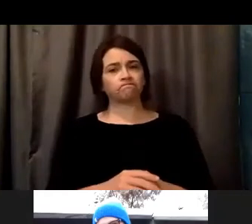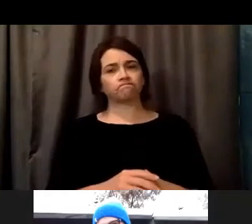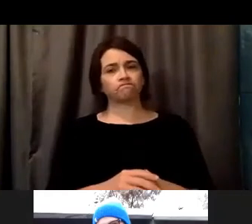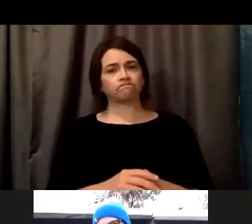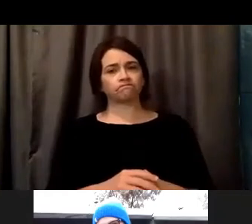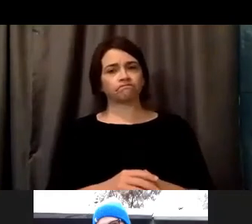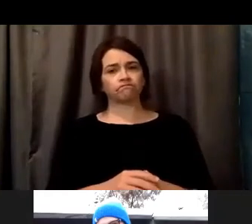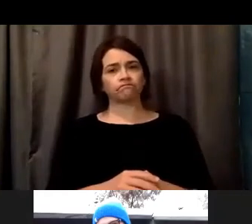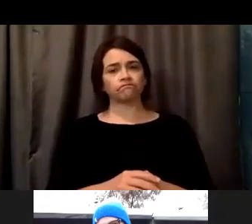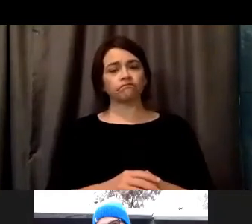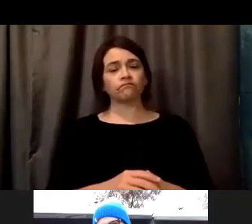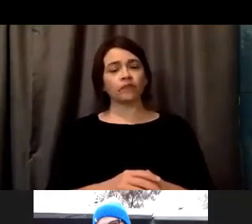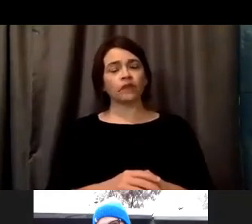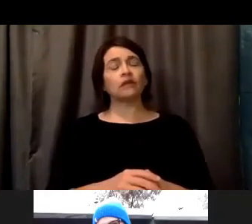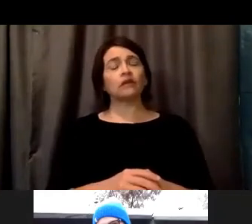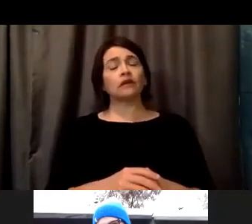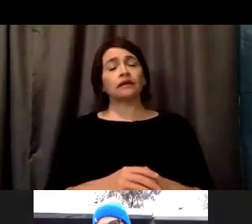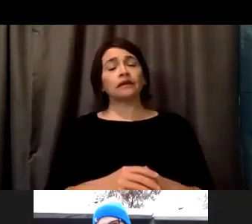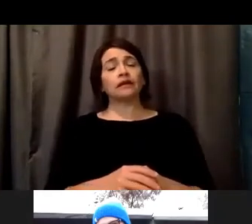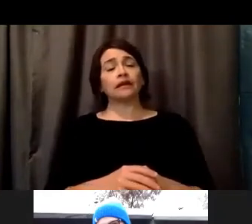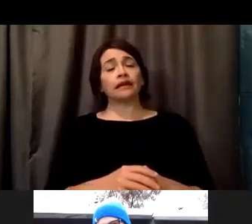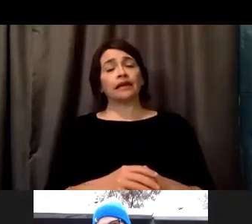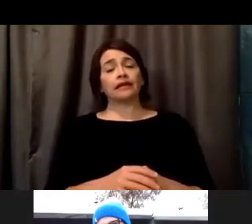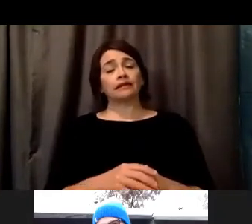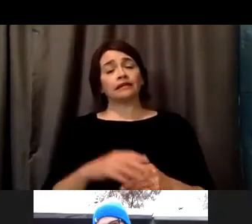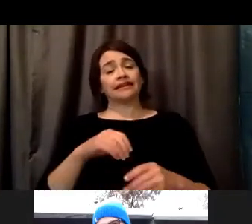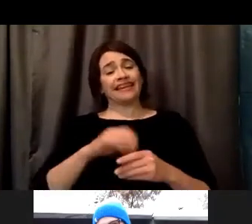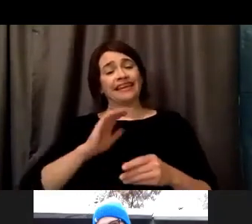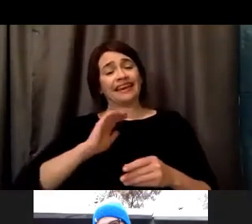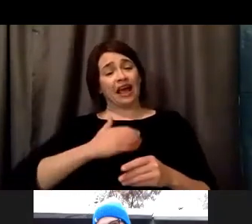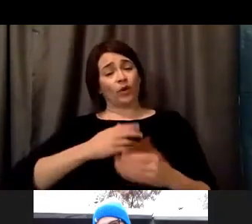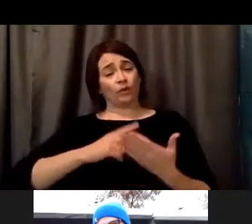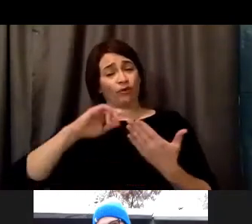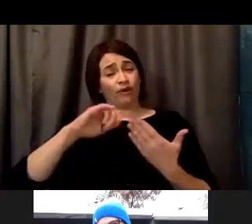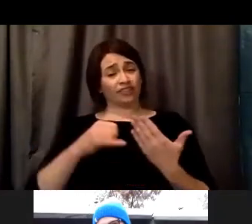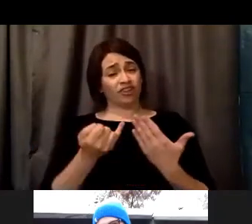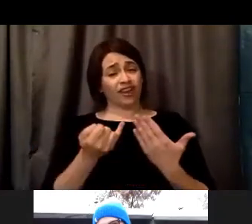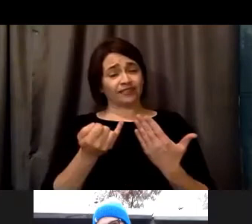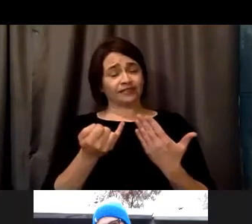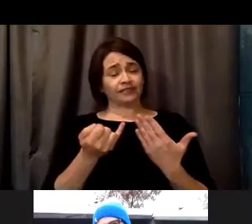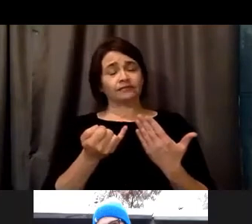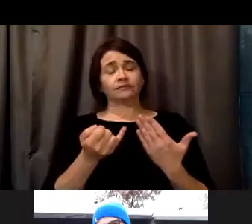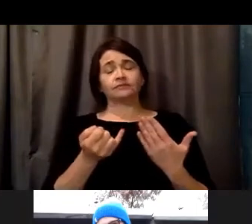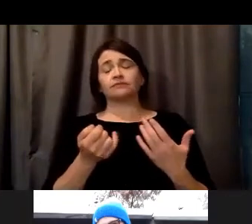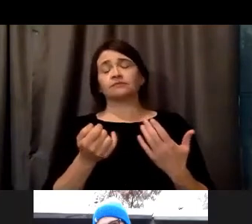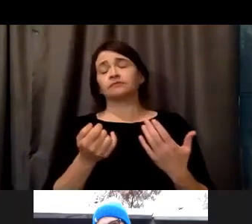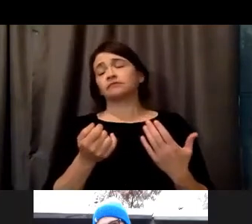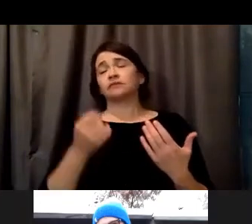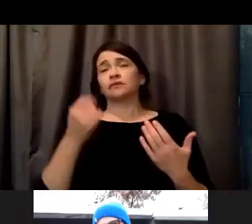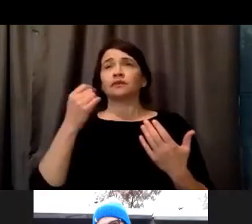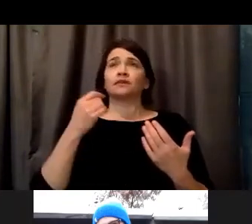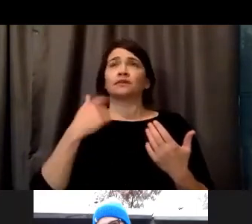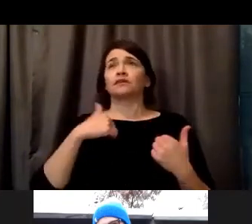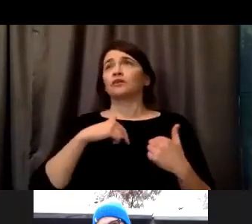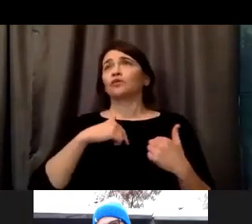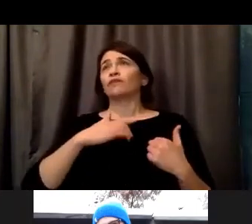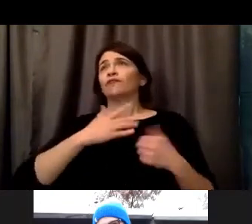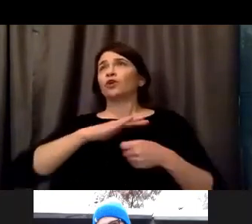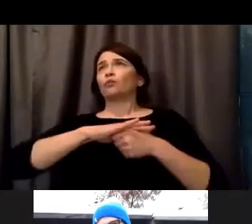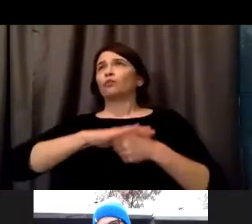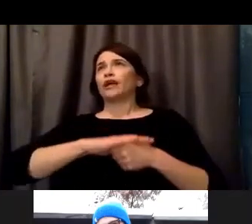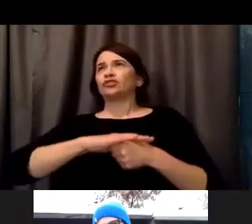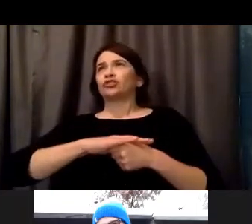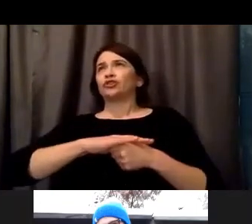project as a nonprofit organization, we're kind of pressured because of funding issue, because of